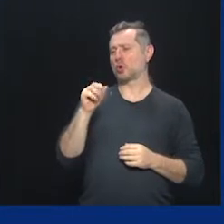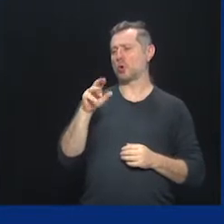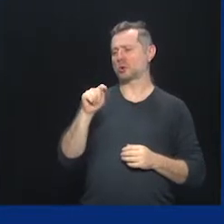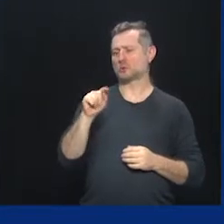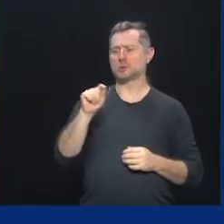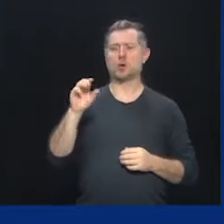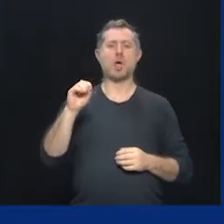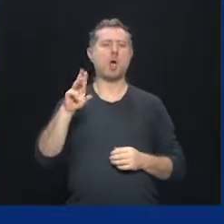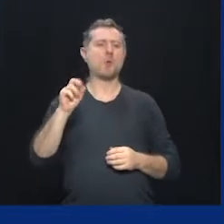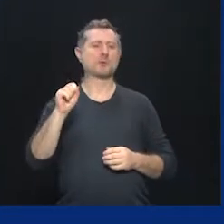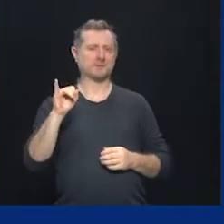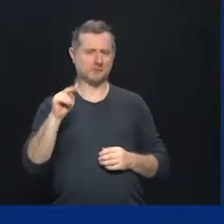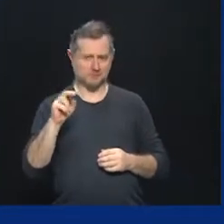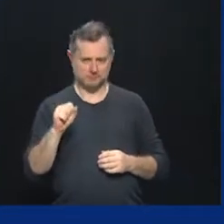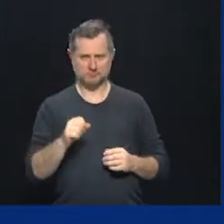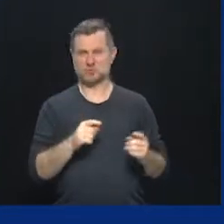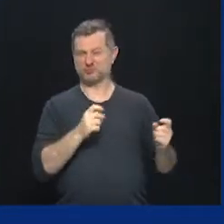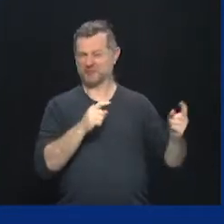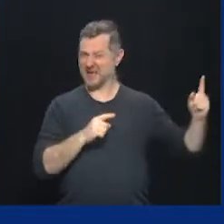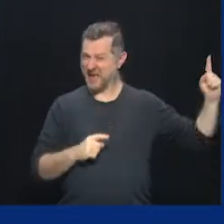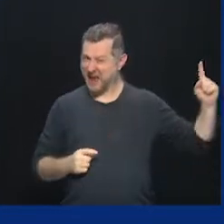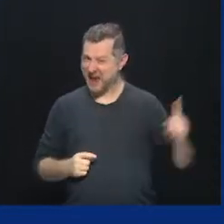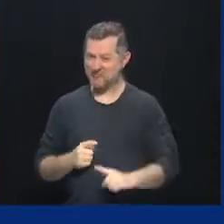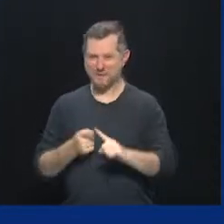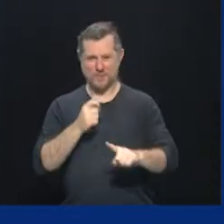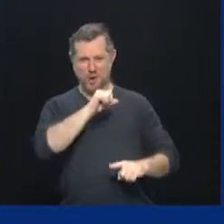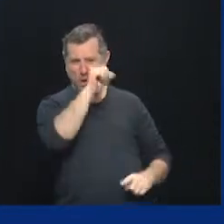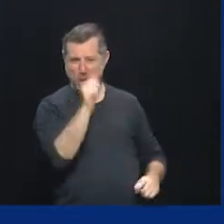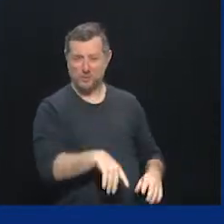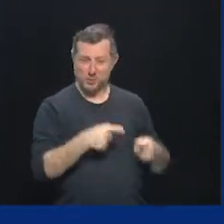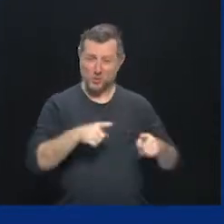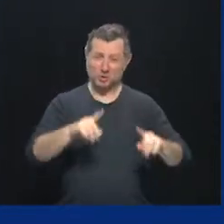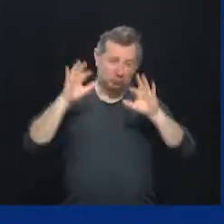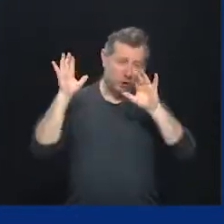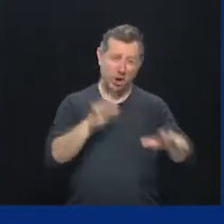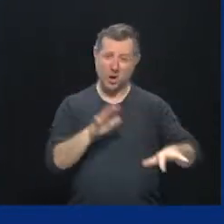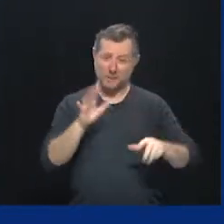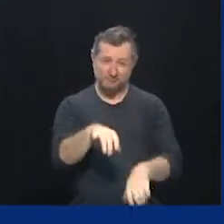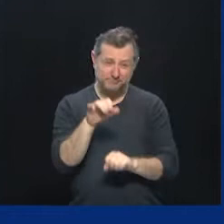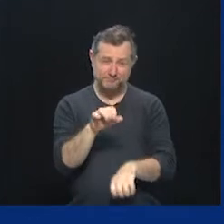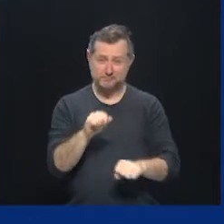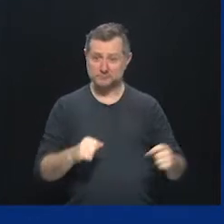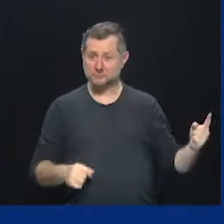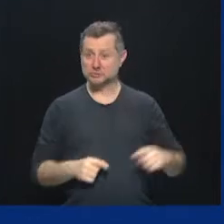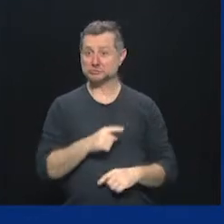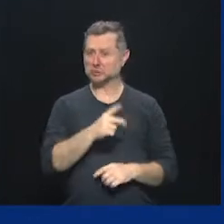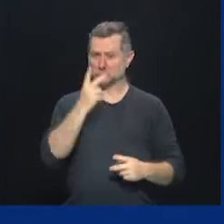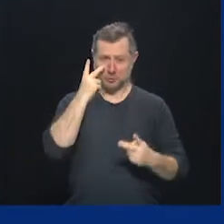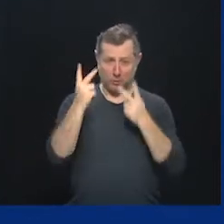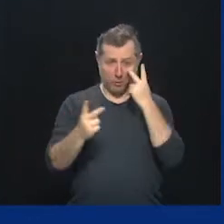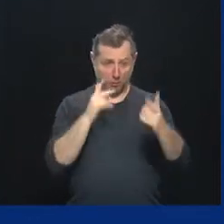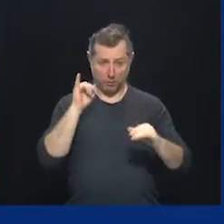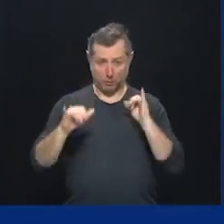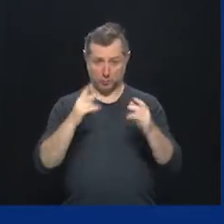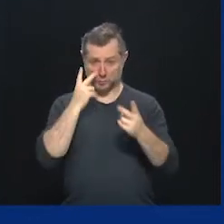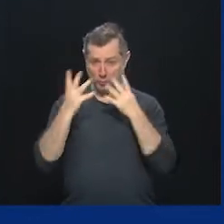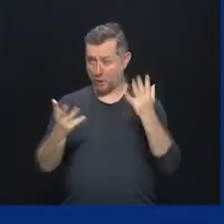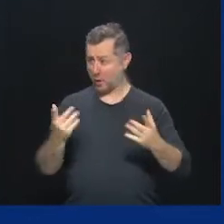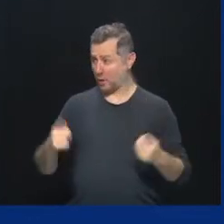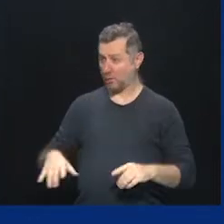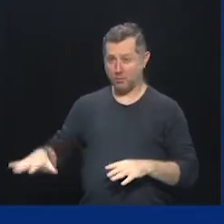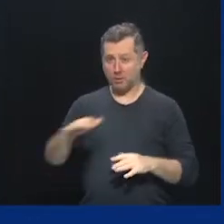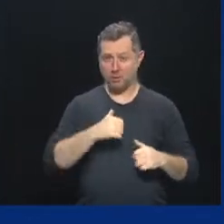Albany in the storm, having to experience what many of her constituents had to endure, which was a very frightening ride home that